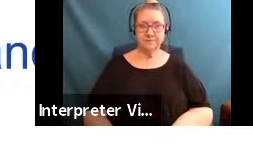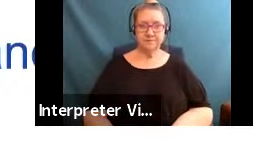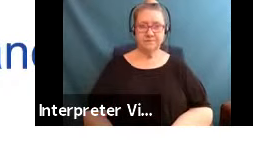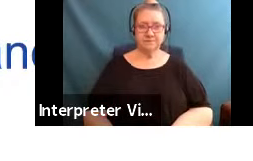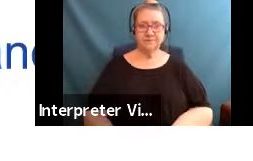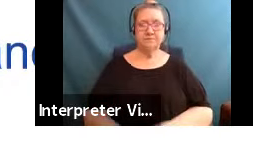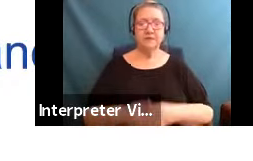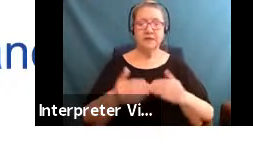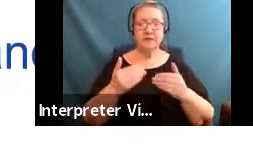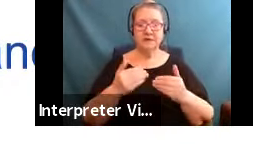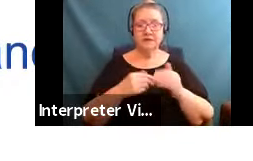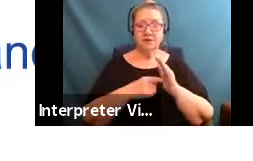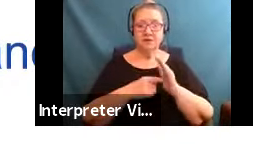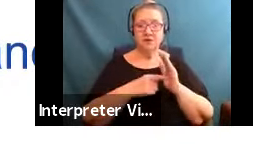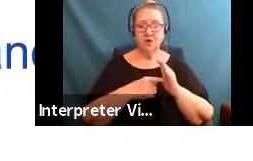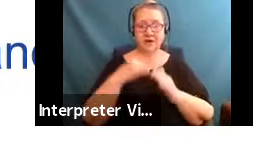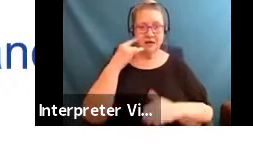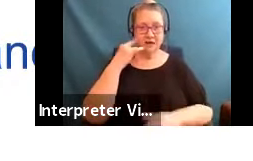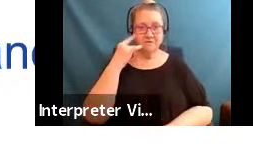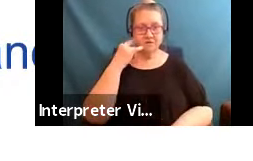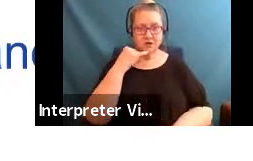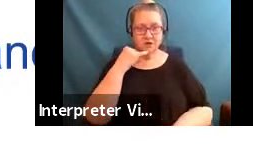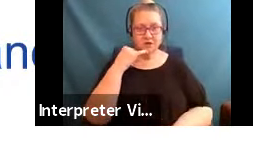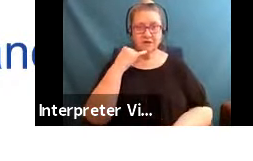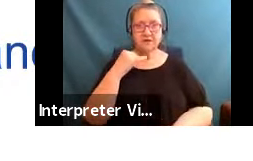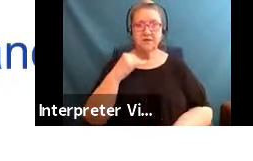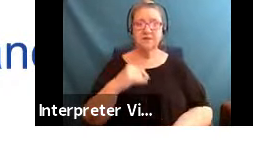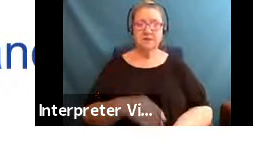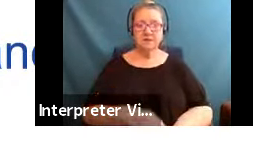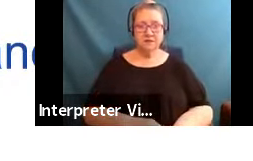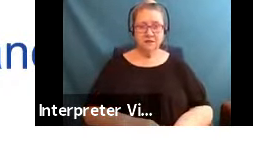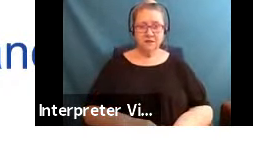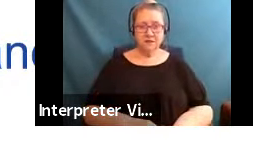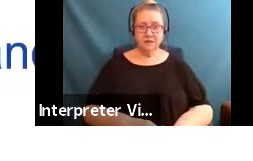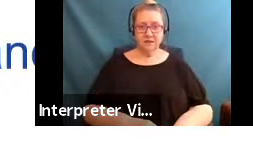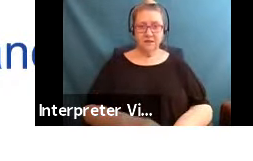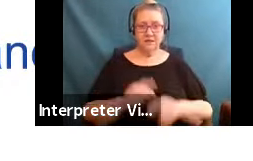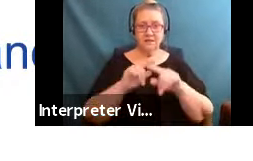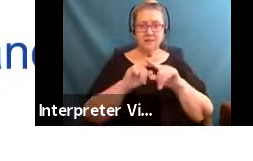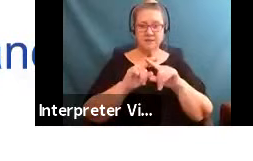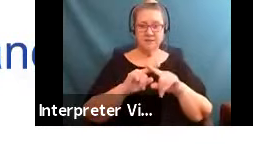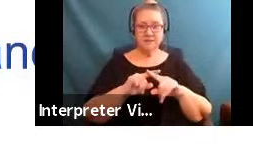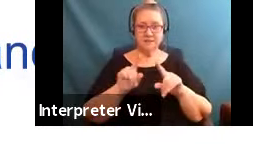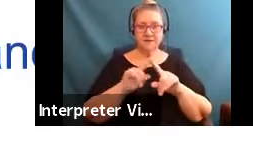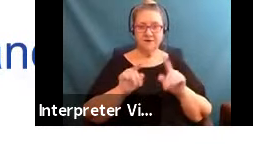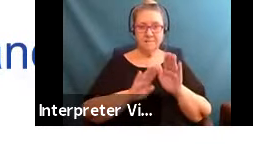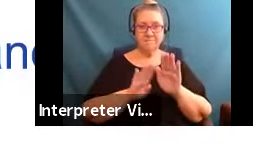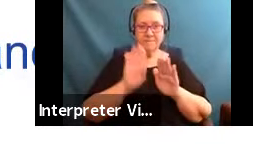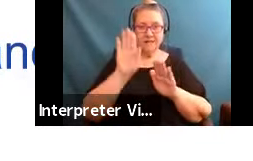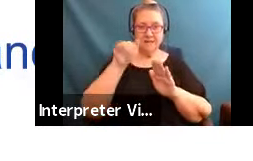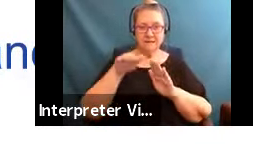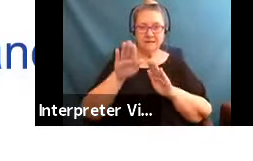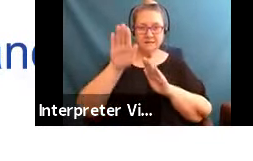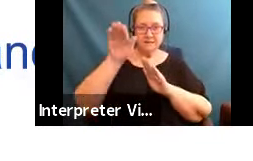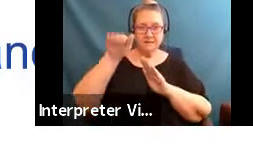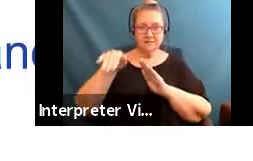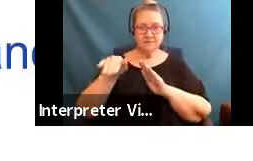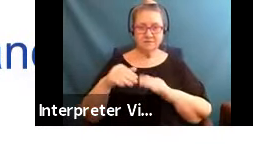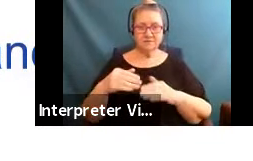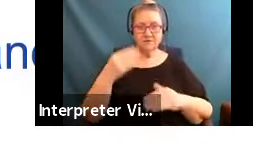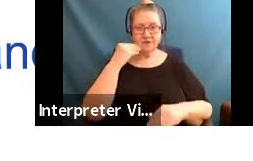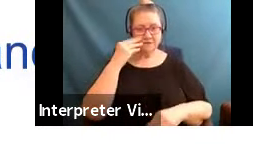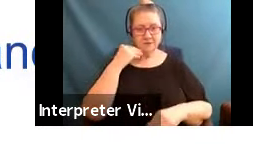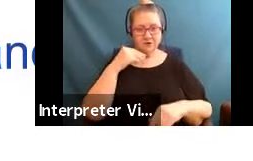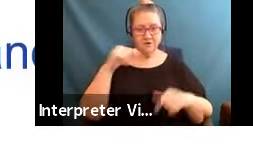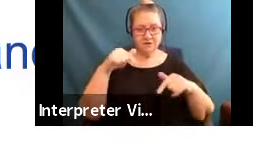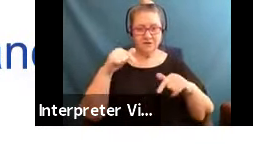And then this also for California data, you know, again, you can see this is the different peaks that we've had in California and how